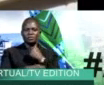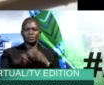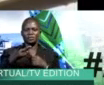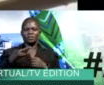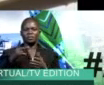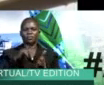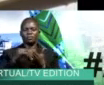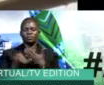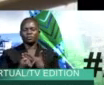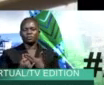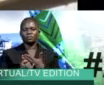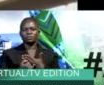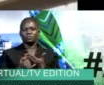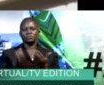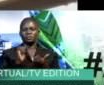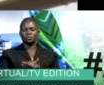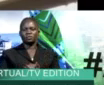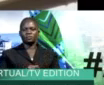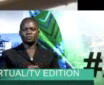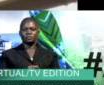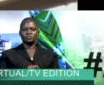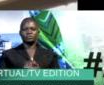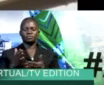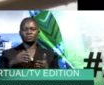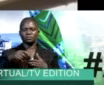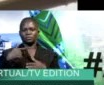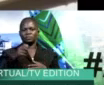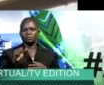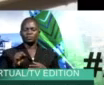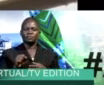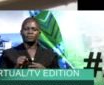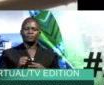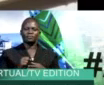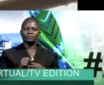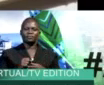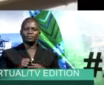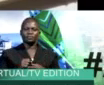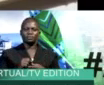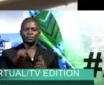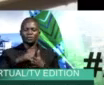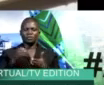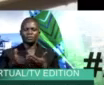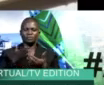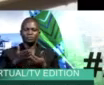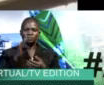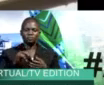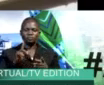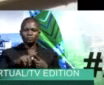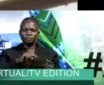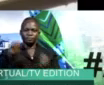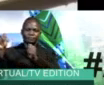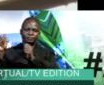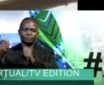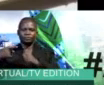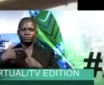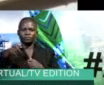second key project that underpins sustainability of gas is the AKK, because it's easier to